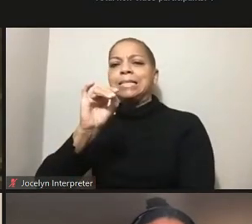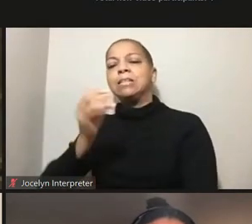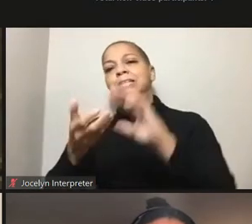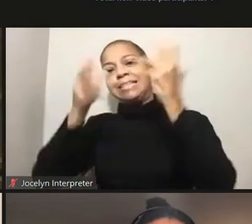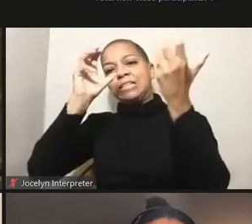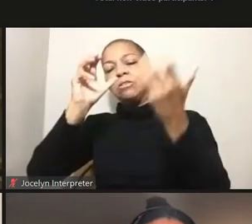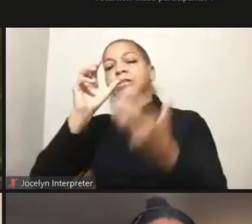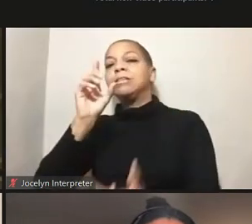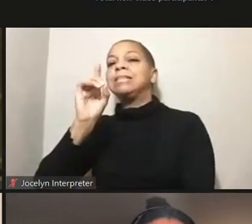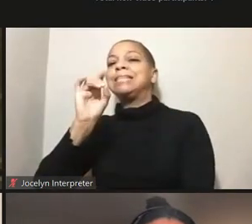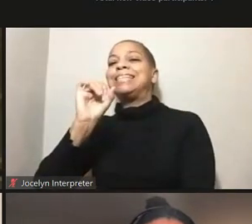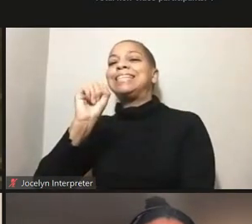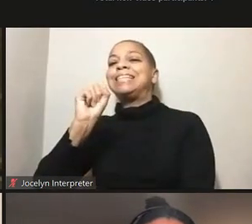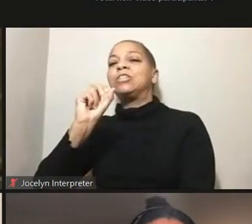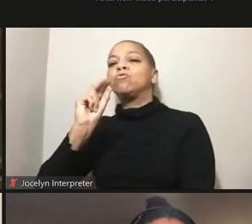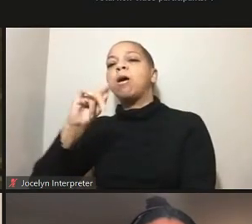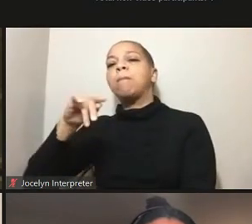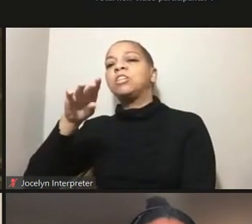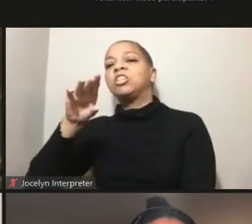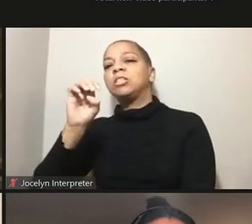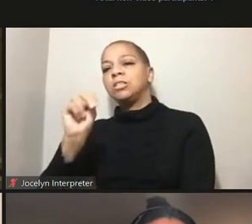in my practice, that